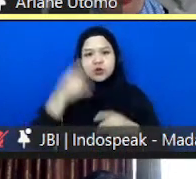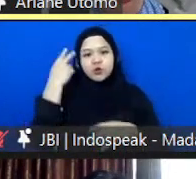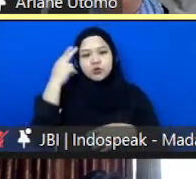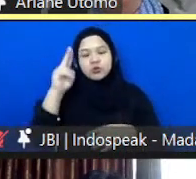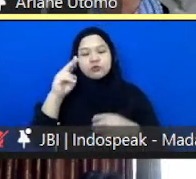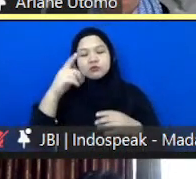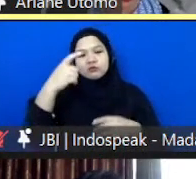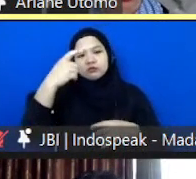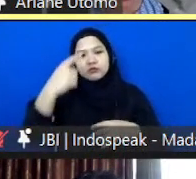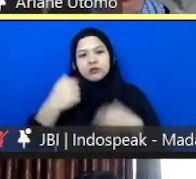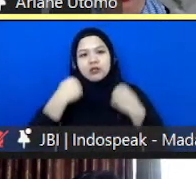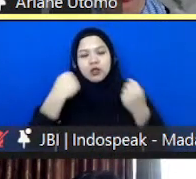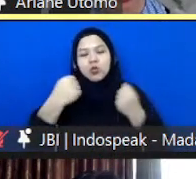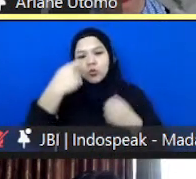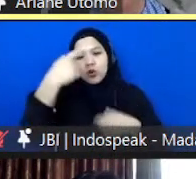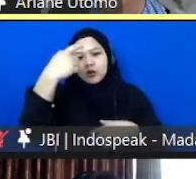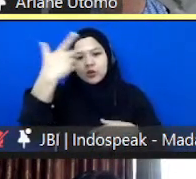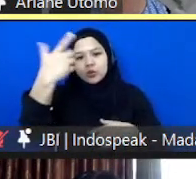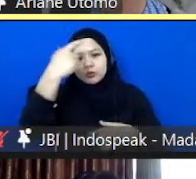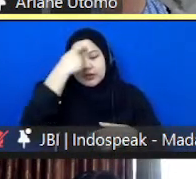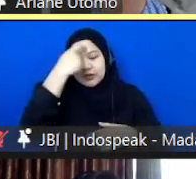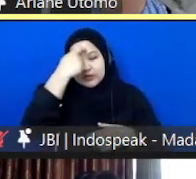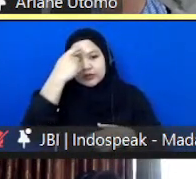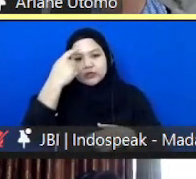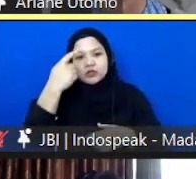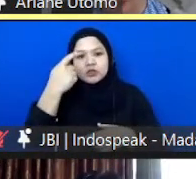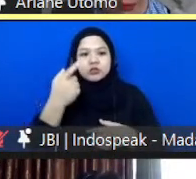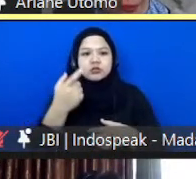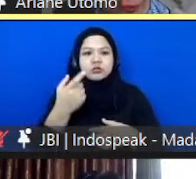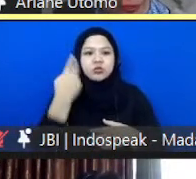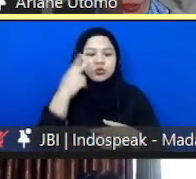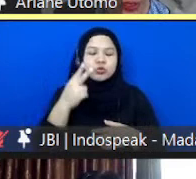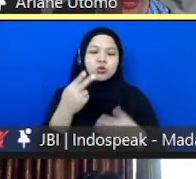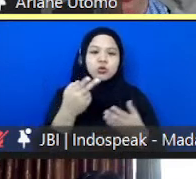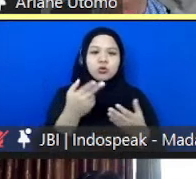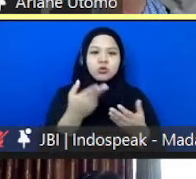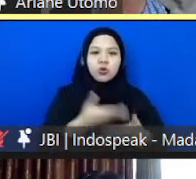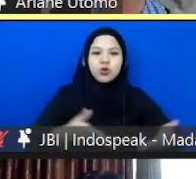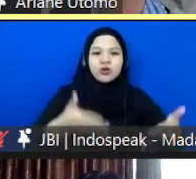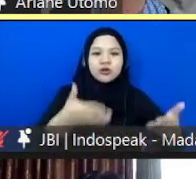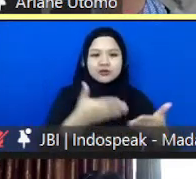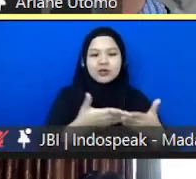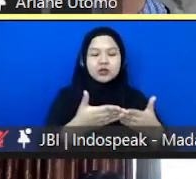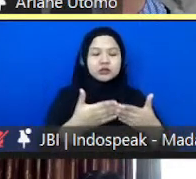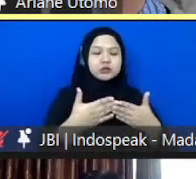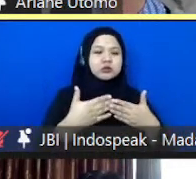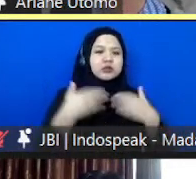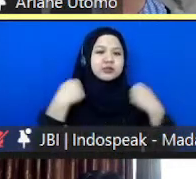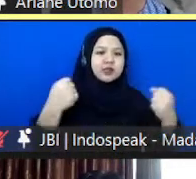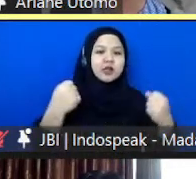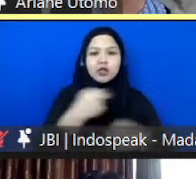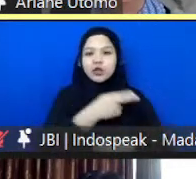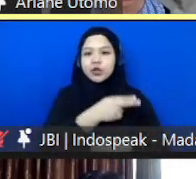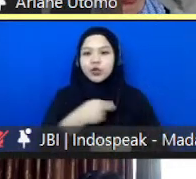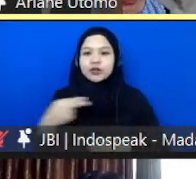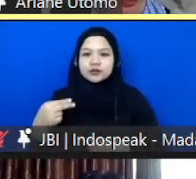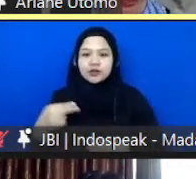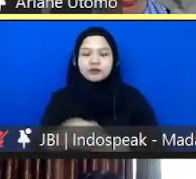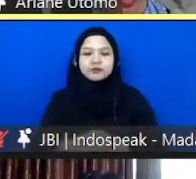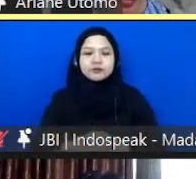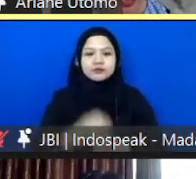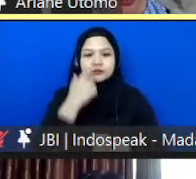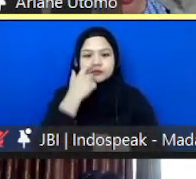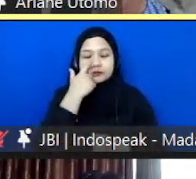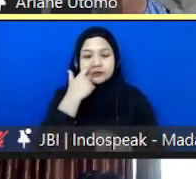Indonesia. Each of the speakers will speak for about 20 minutes each, and then we will have a combined